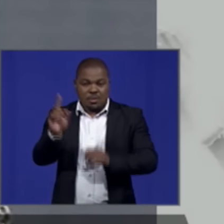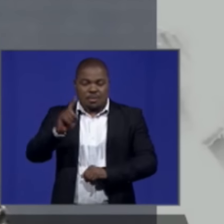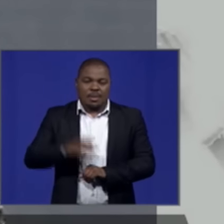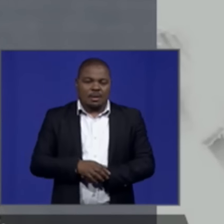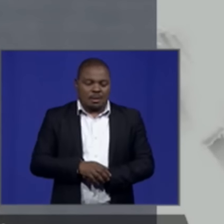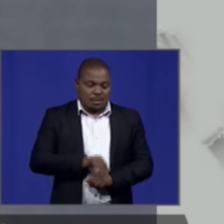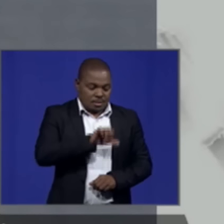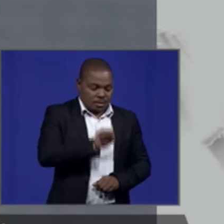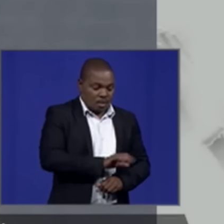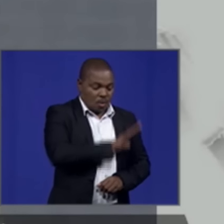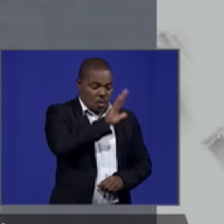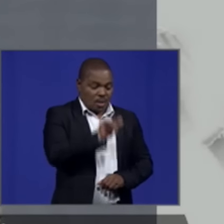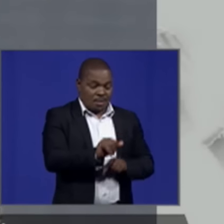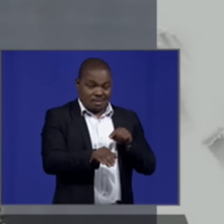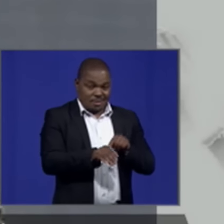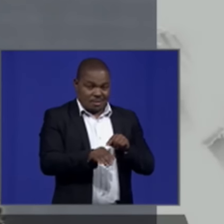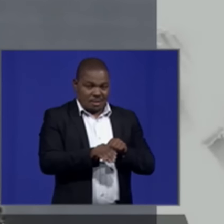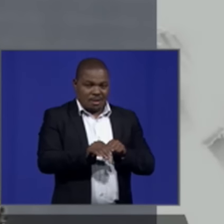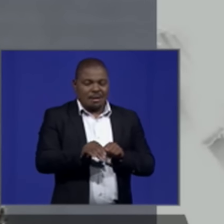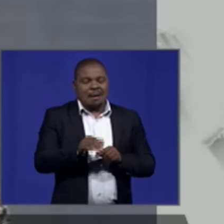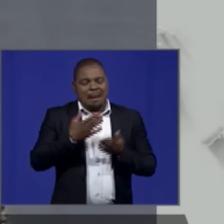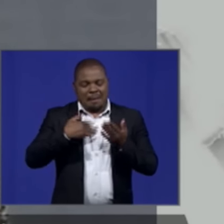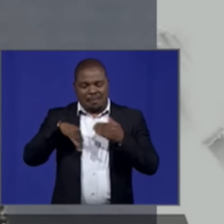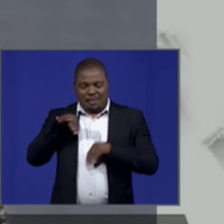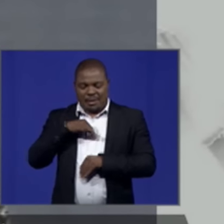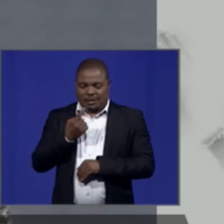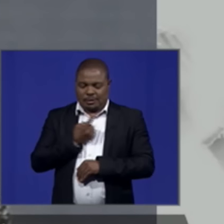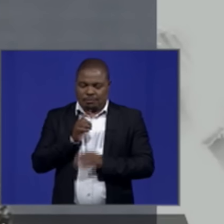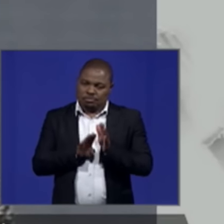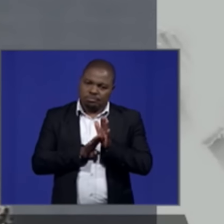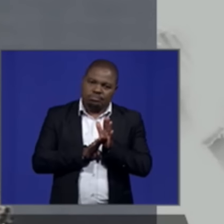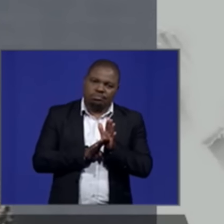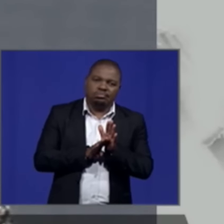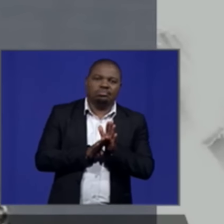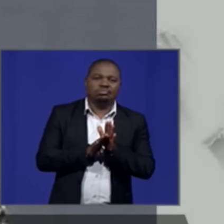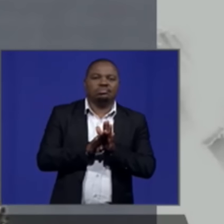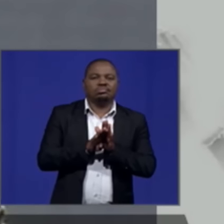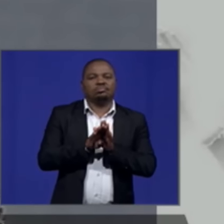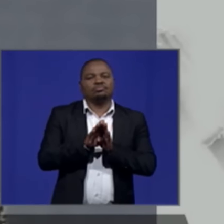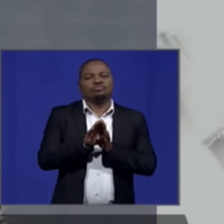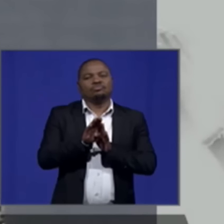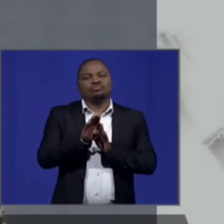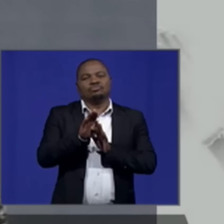that South Africa shall redeem herself and thereby